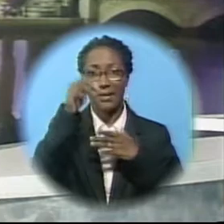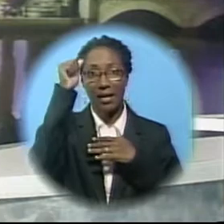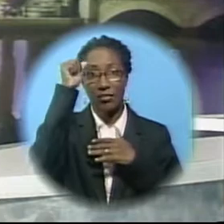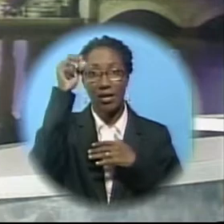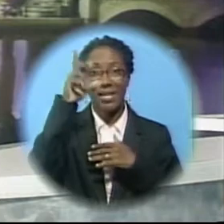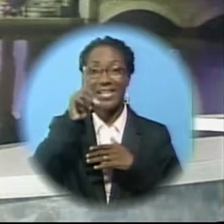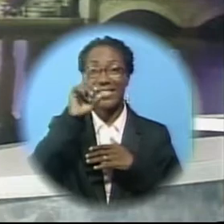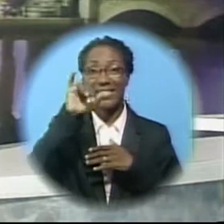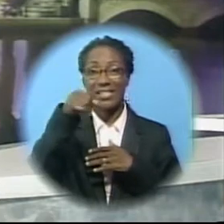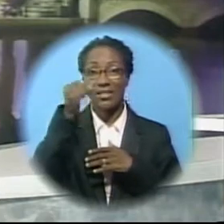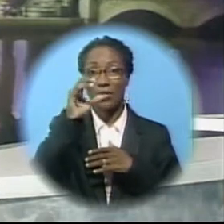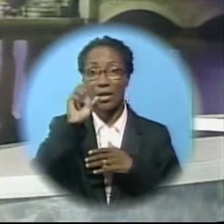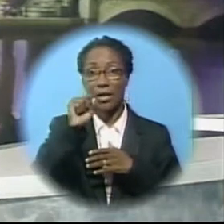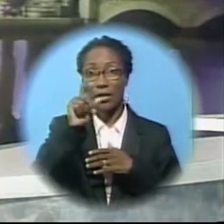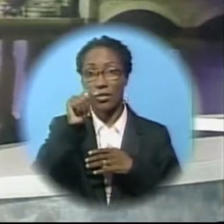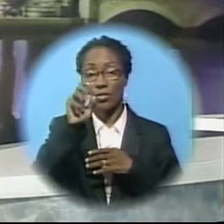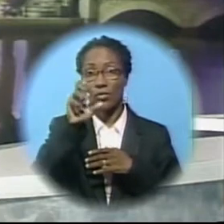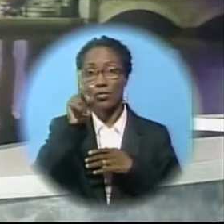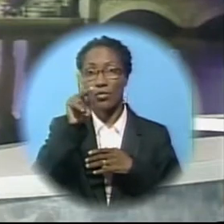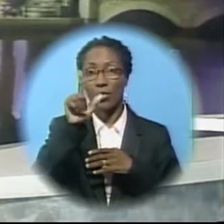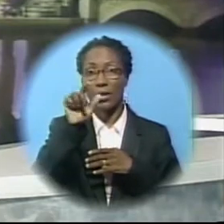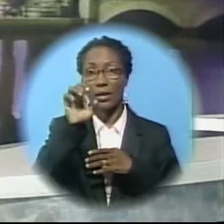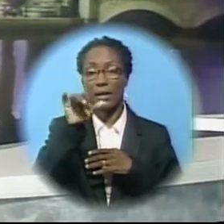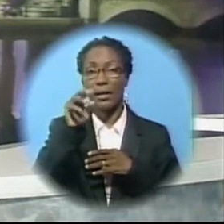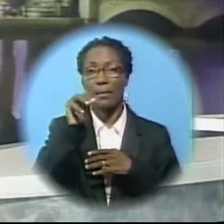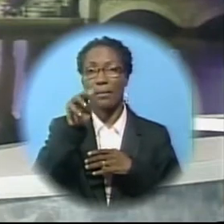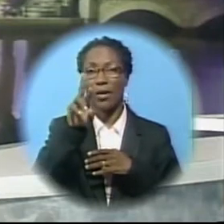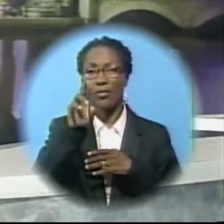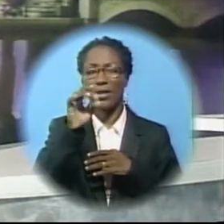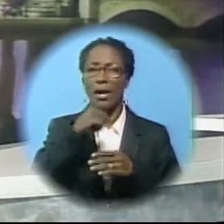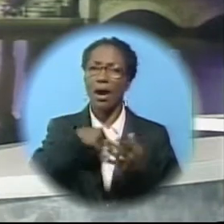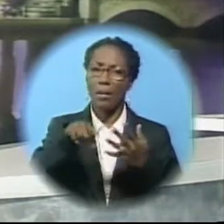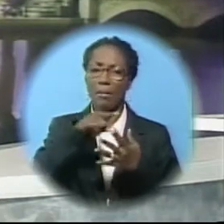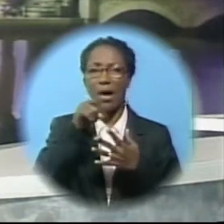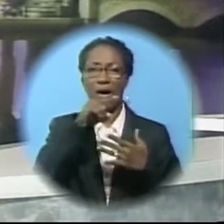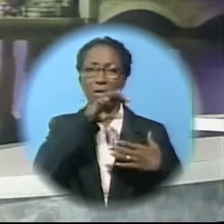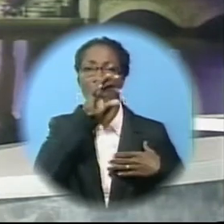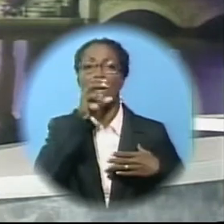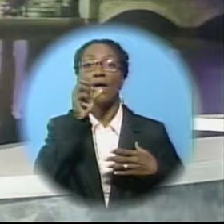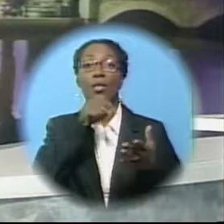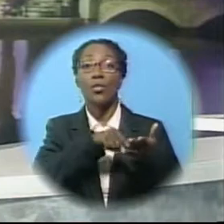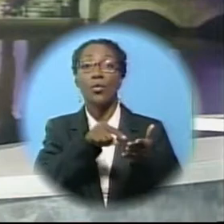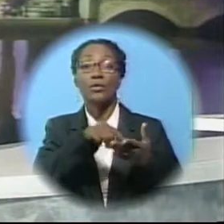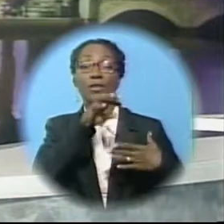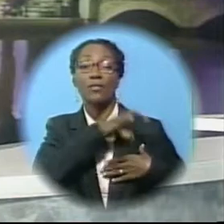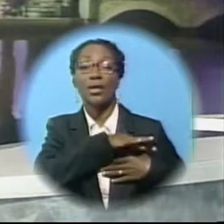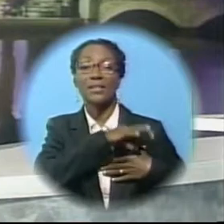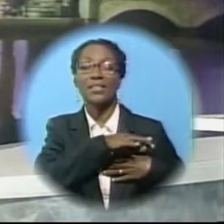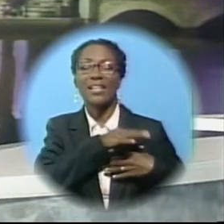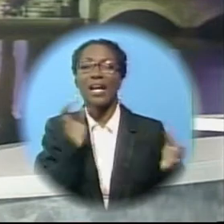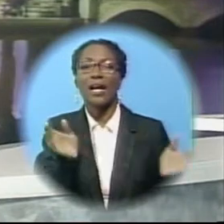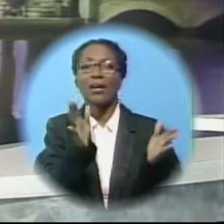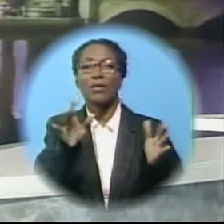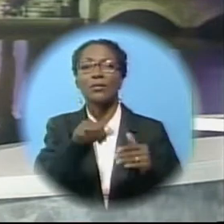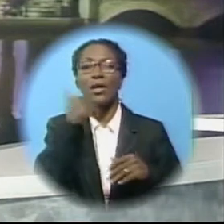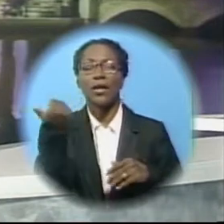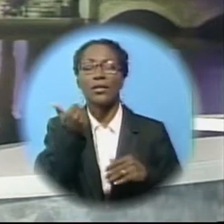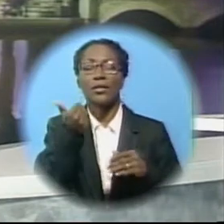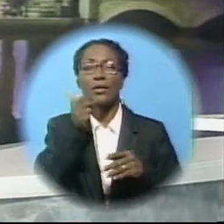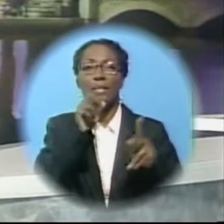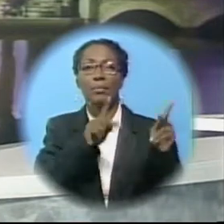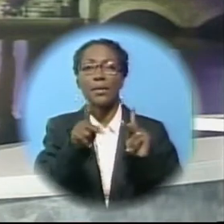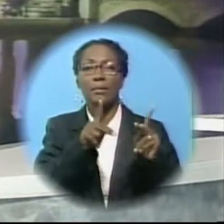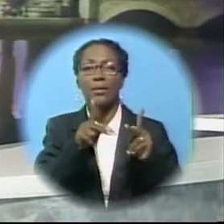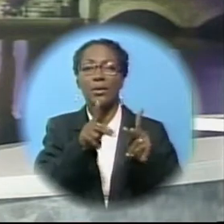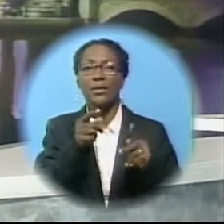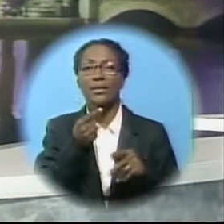and other local entertainers are among the volunteers. They encouraged others to help the cause by taking part in a bottle drop-off